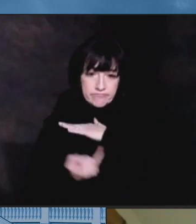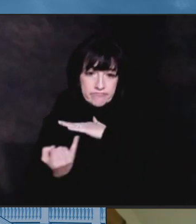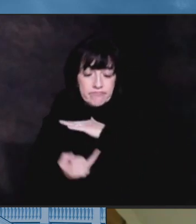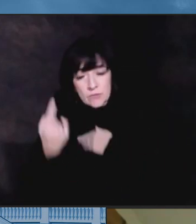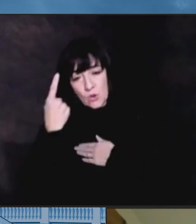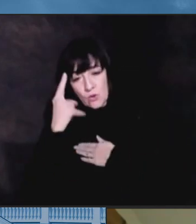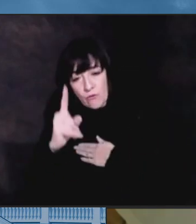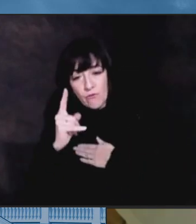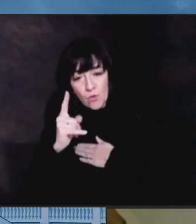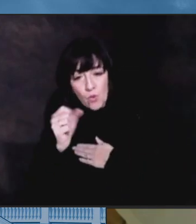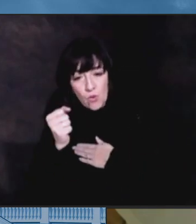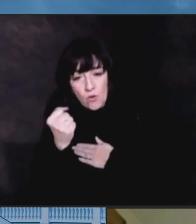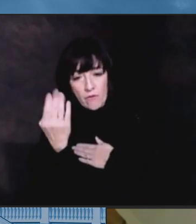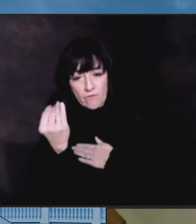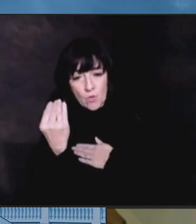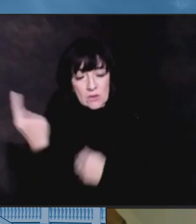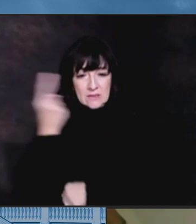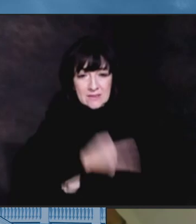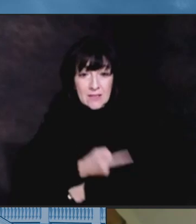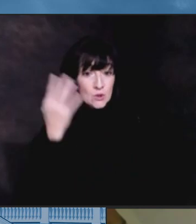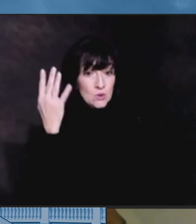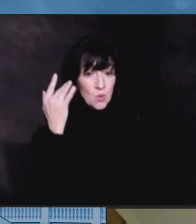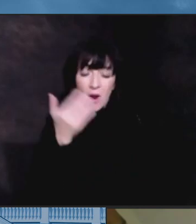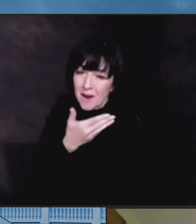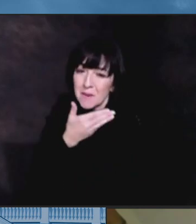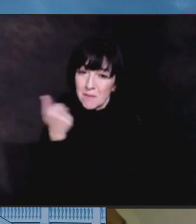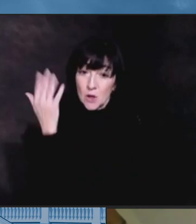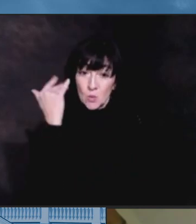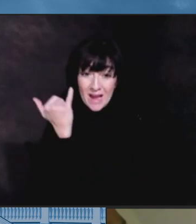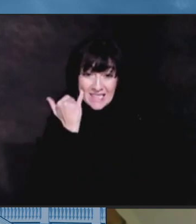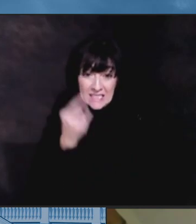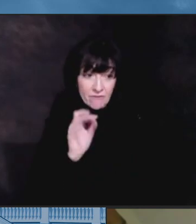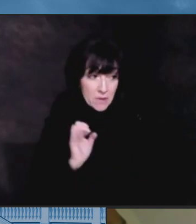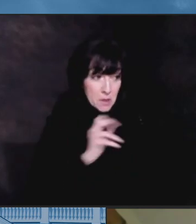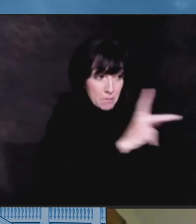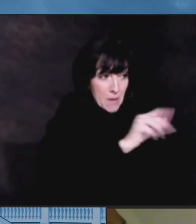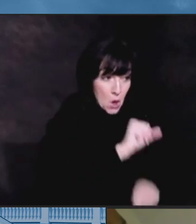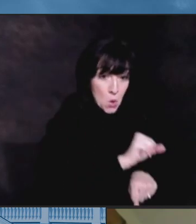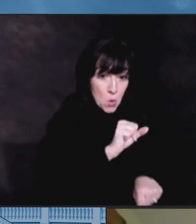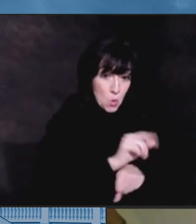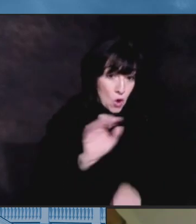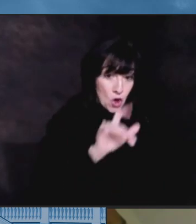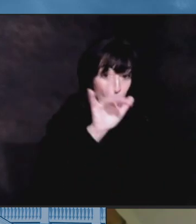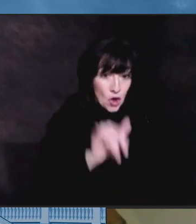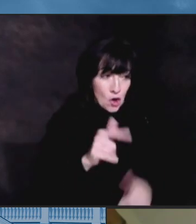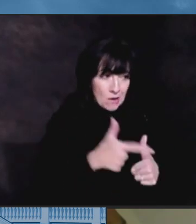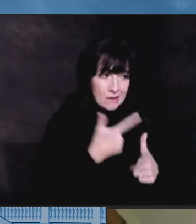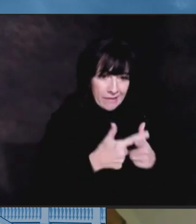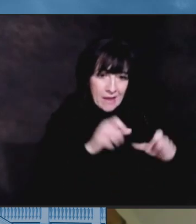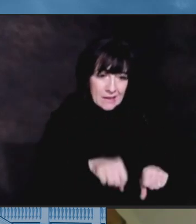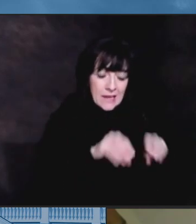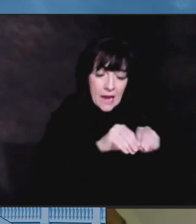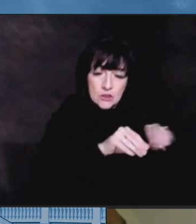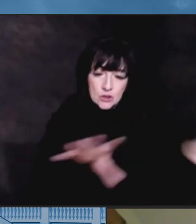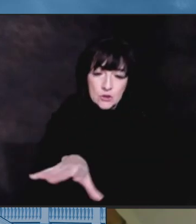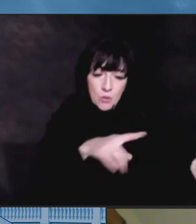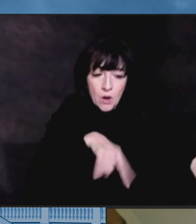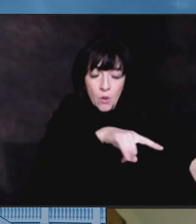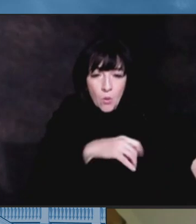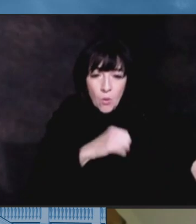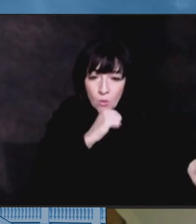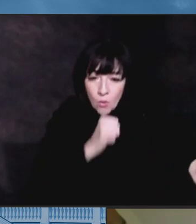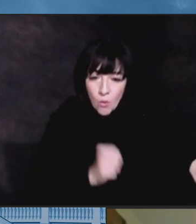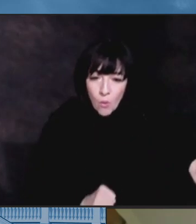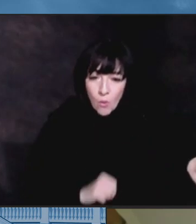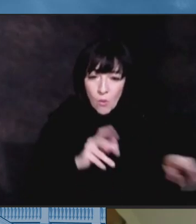can obviously have devastating consequences, as we have seen. And so with that, I'm going to hand it back to you, Governor. Thank